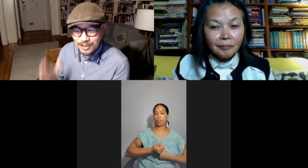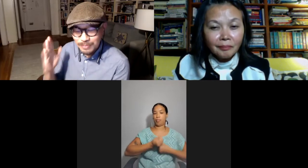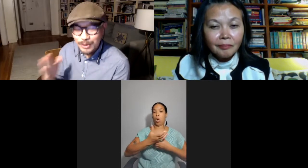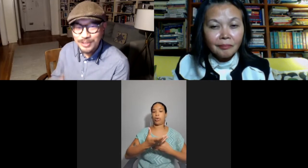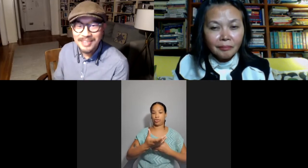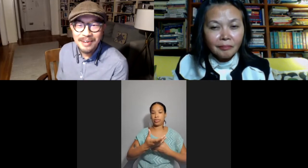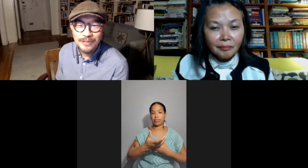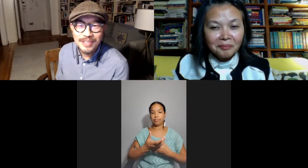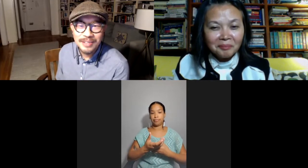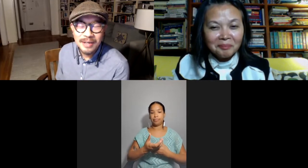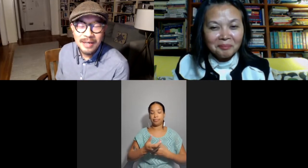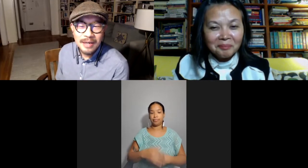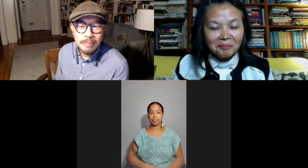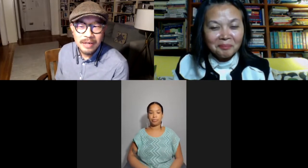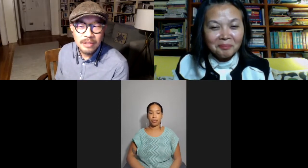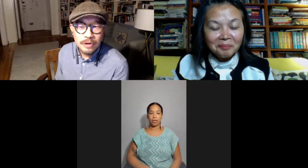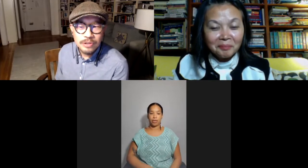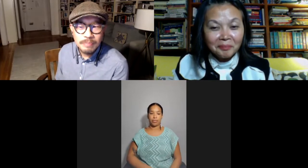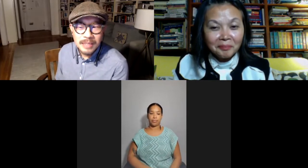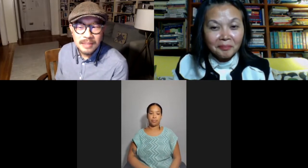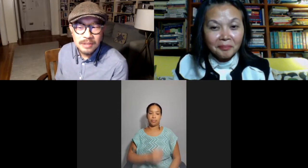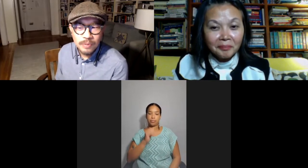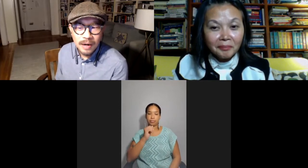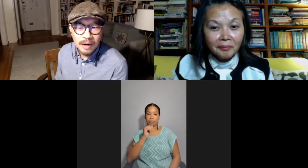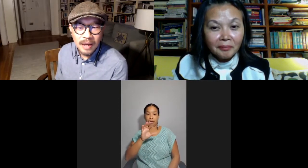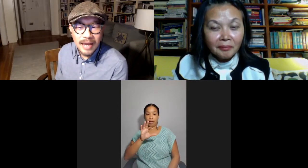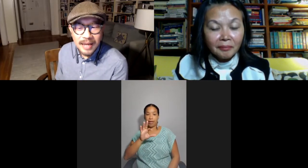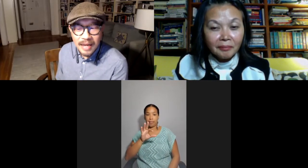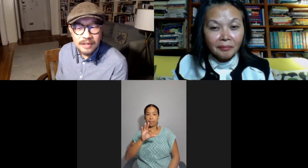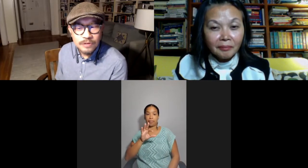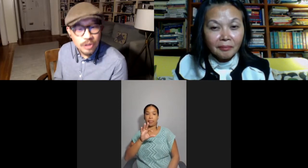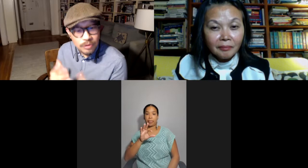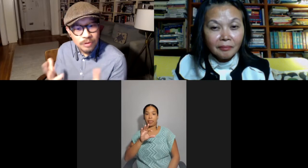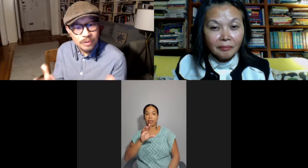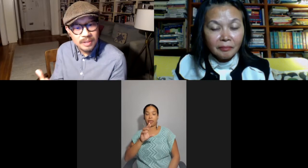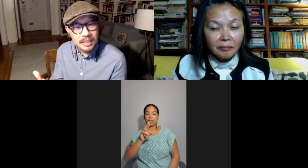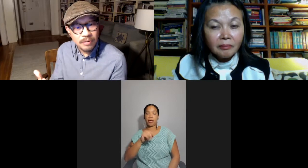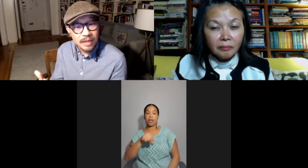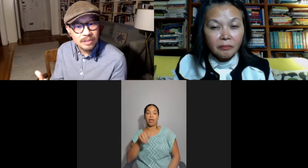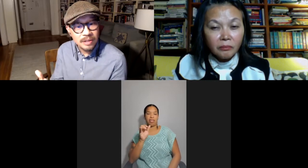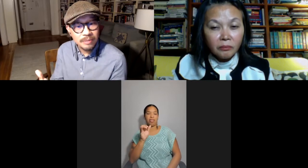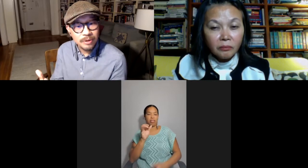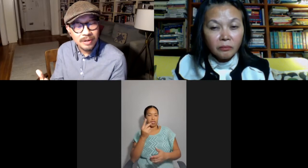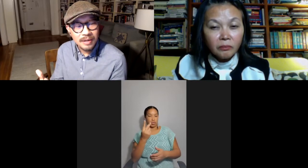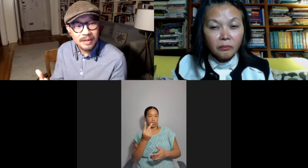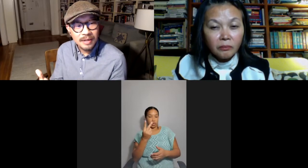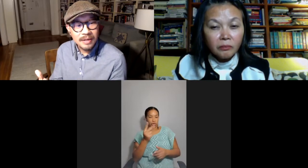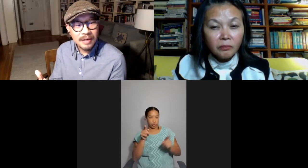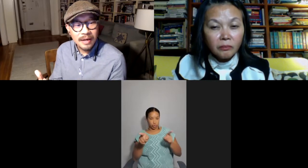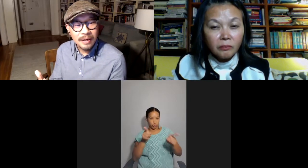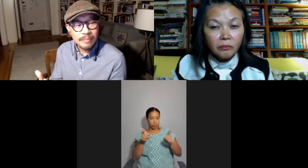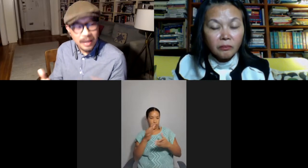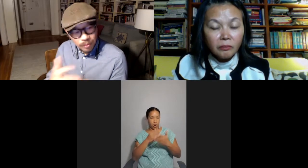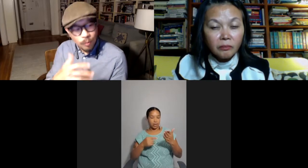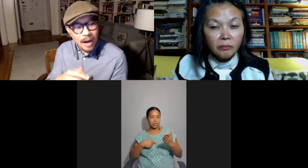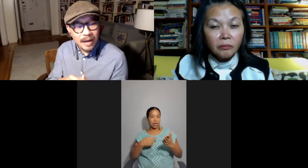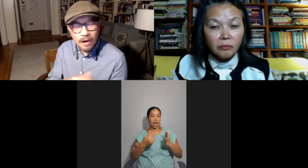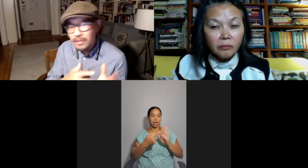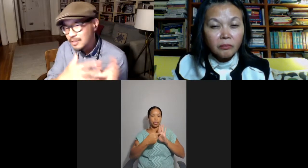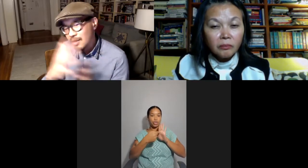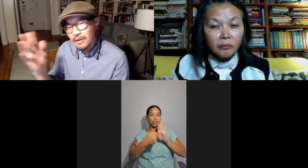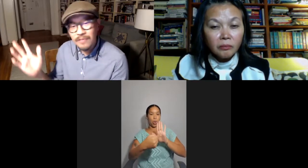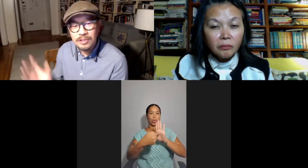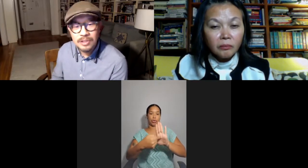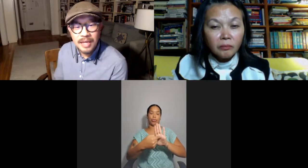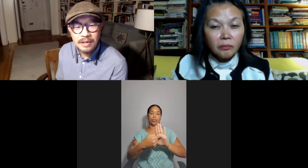is fiction. Poetry is nonfiction. But those are pieces where I kind of show you the secret engine of the book, and why all